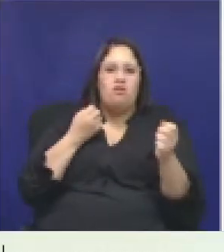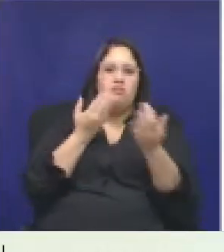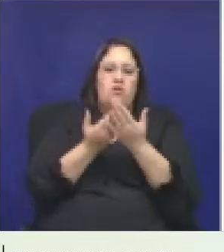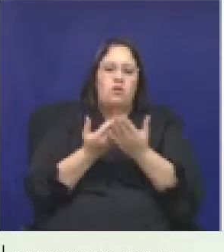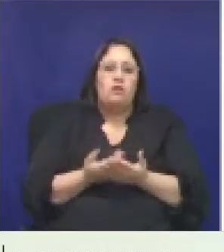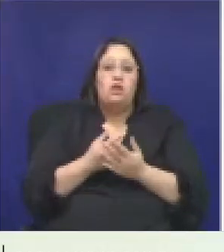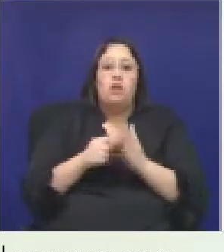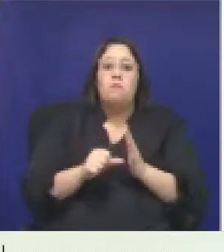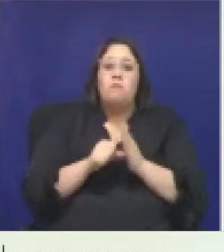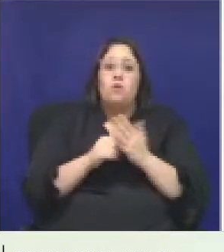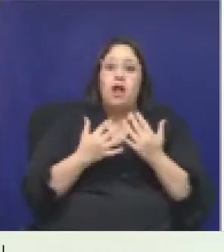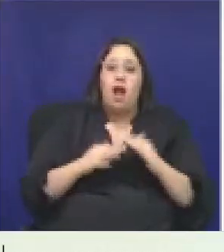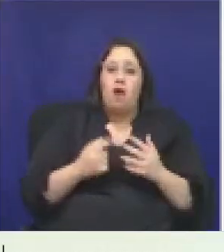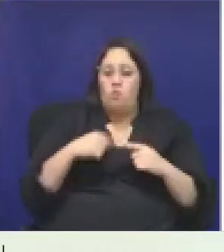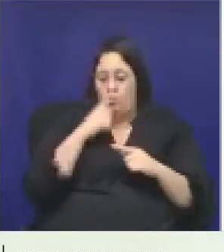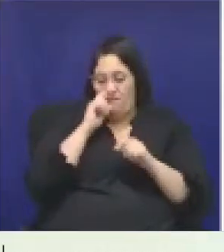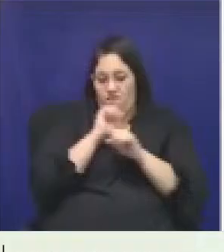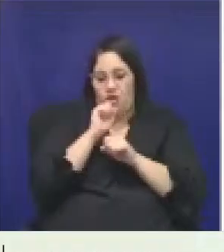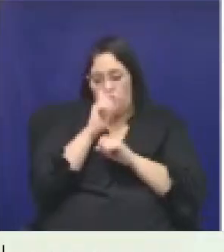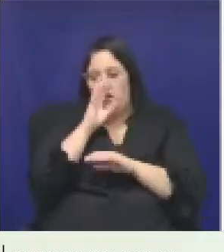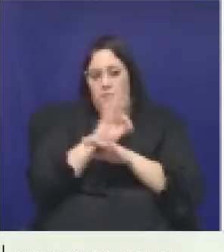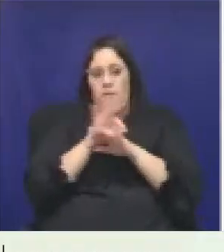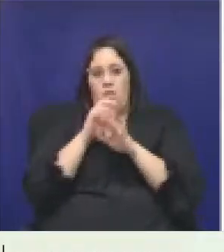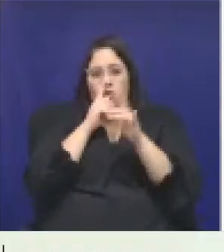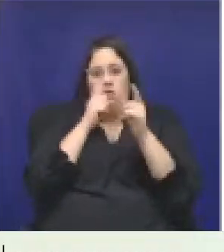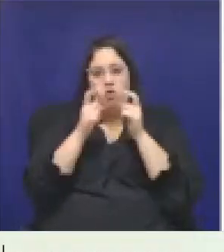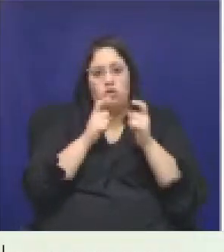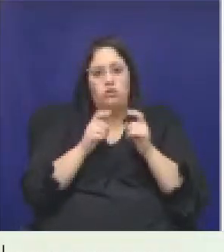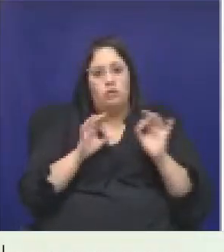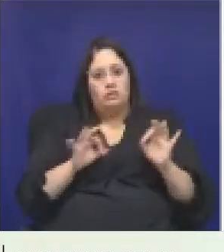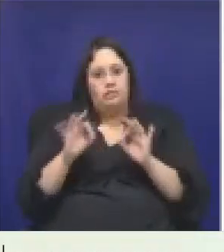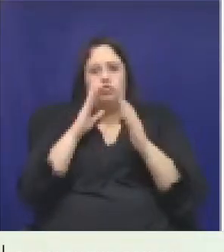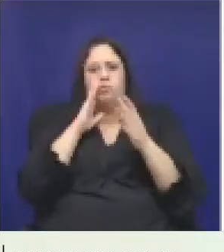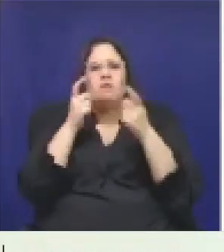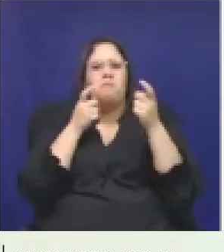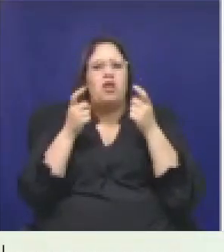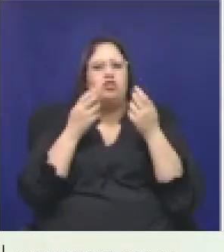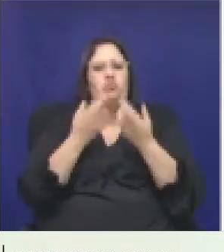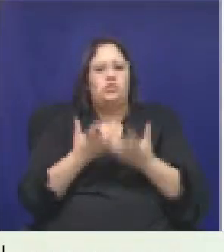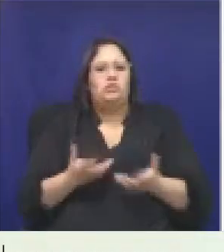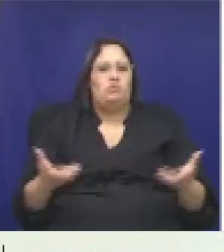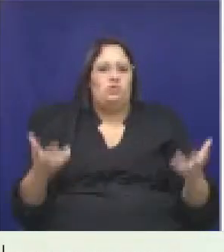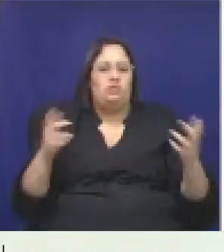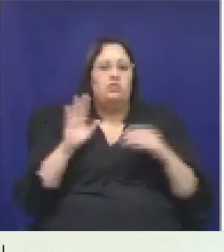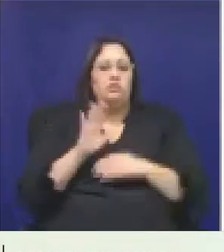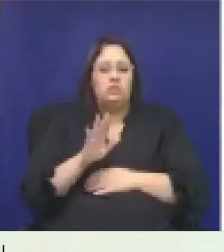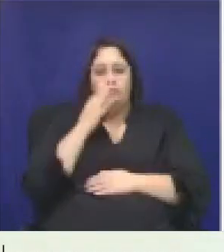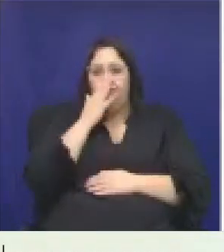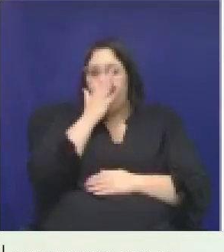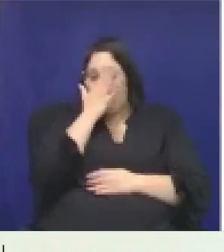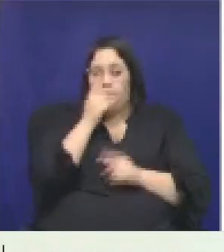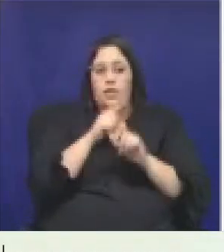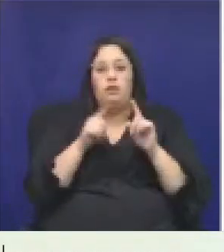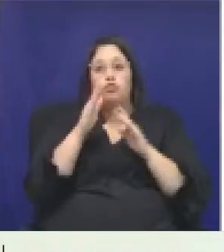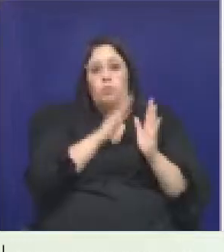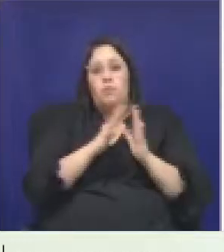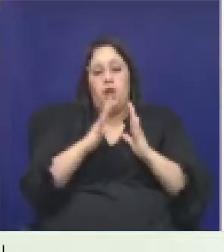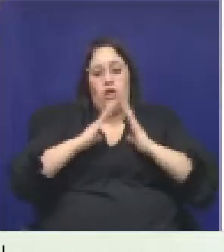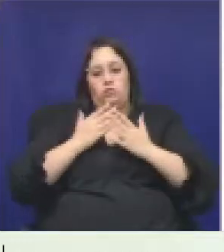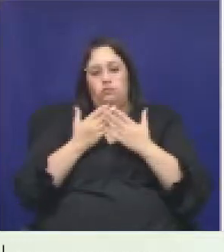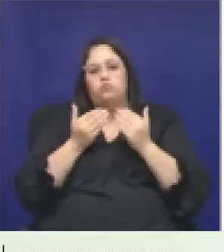lesson in how important a function planning and control is in managing resources and preparing